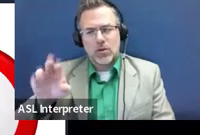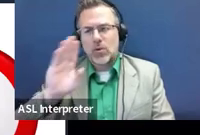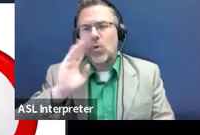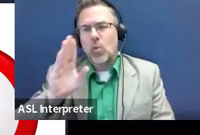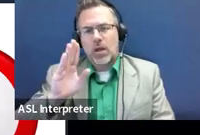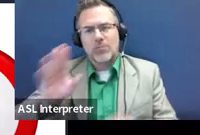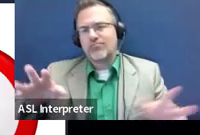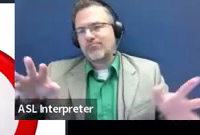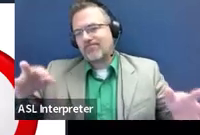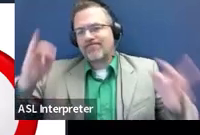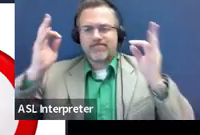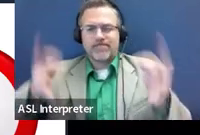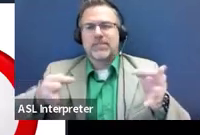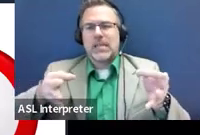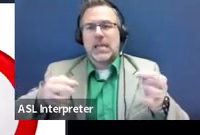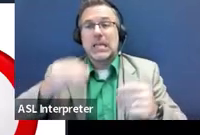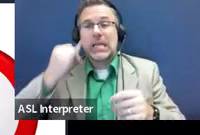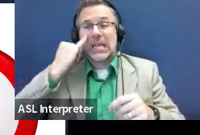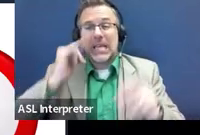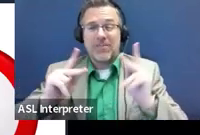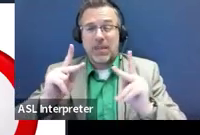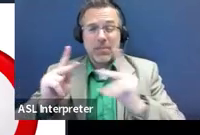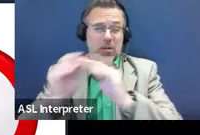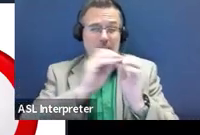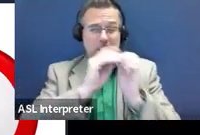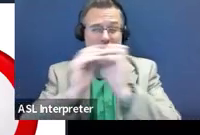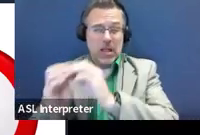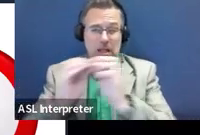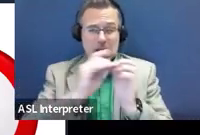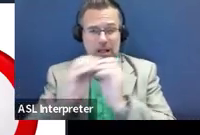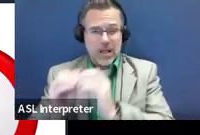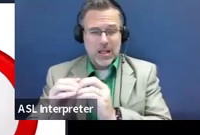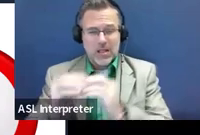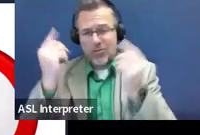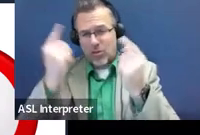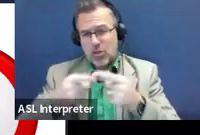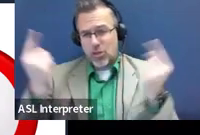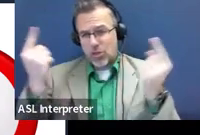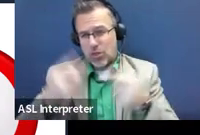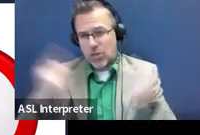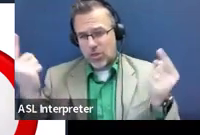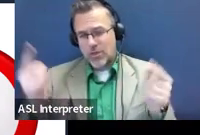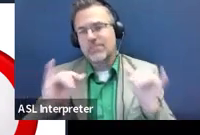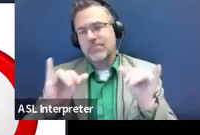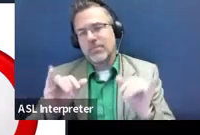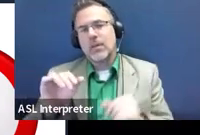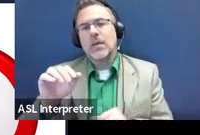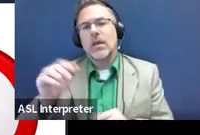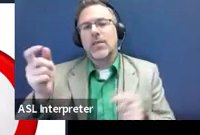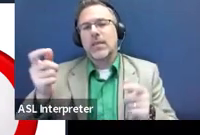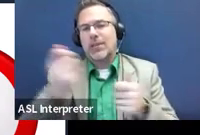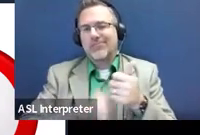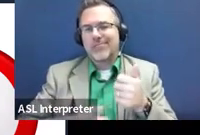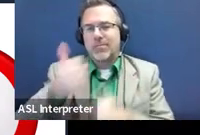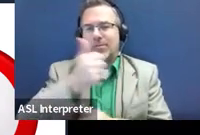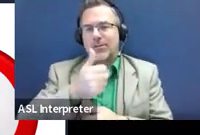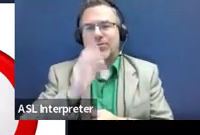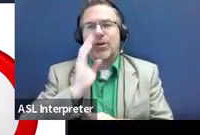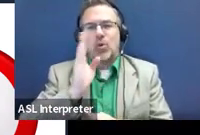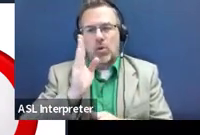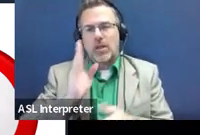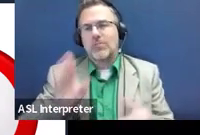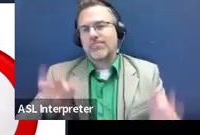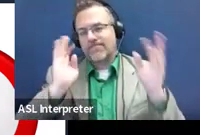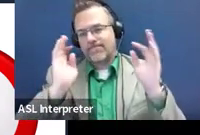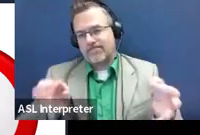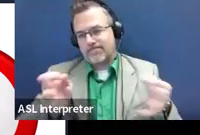people can't come to an agreement, that administrator of the SAU will be the one that makes the final decision. And